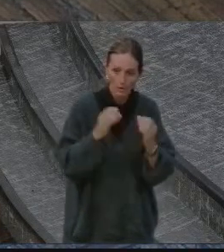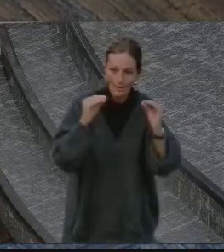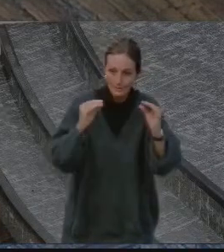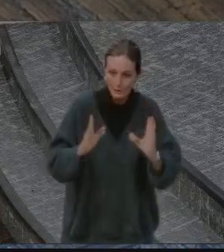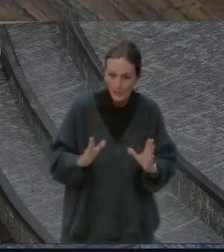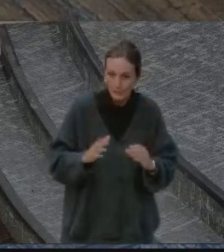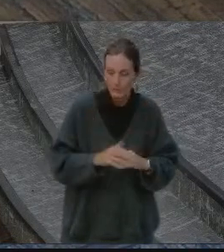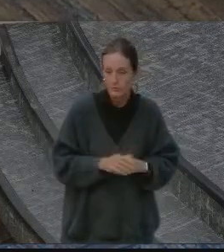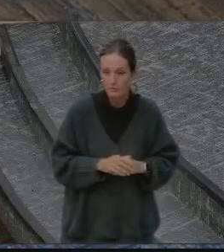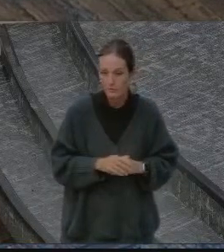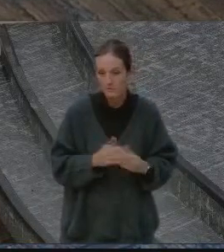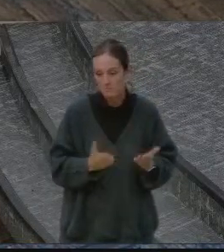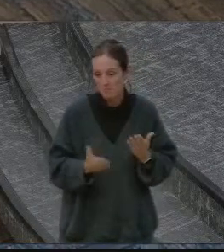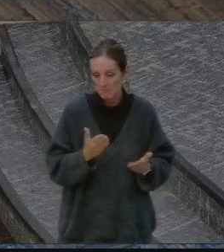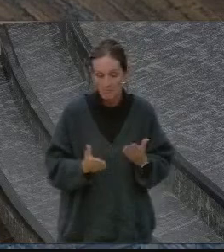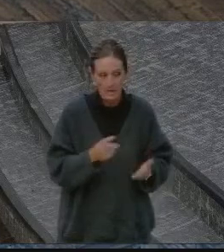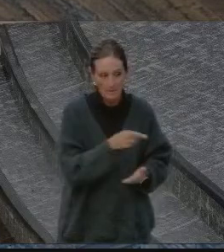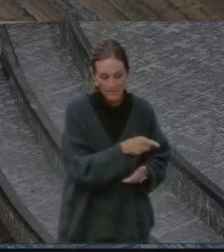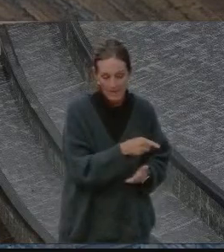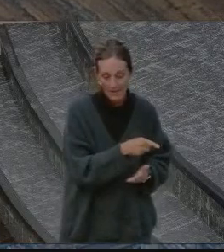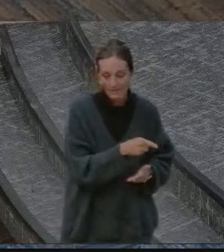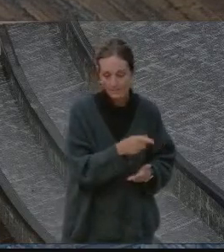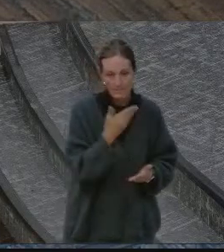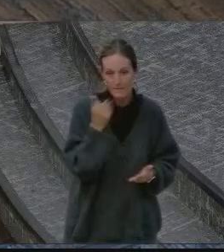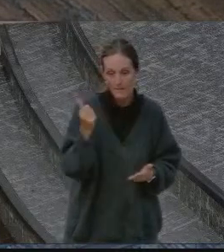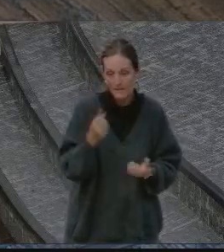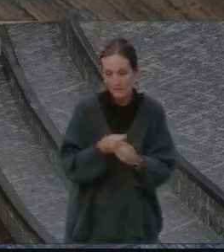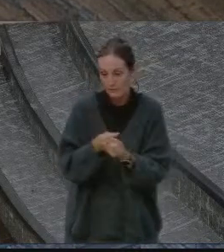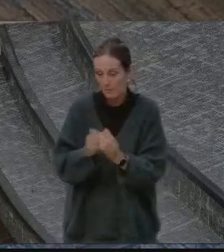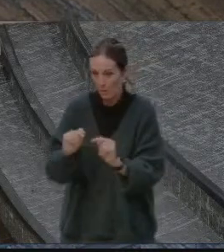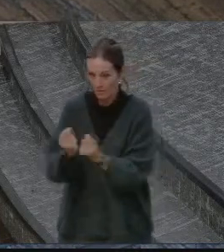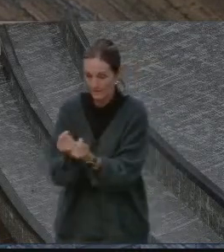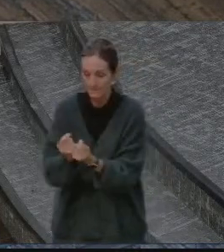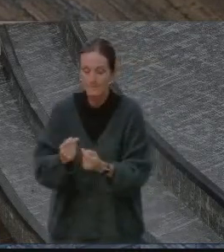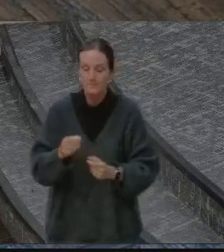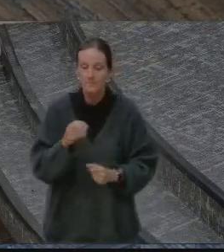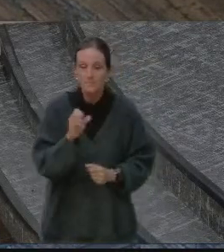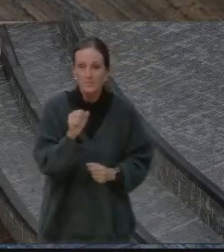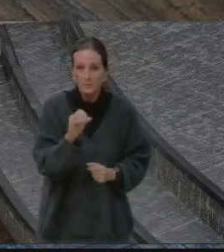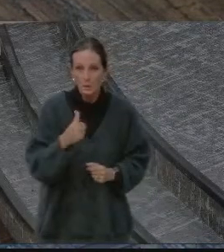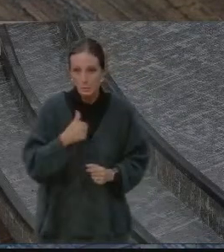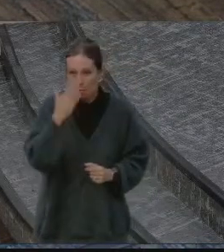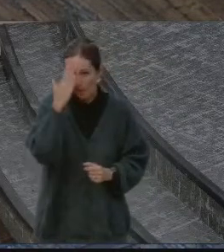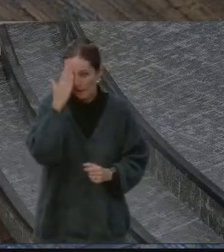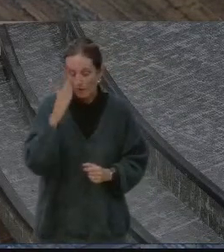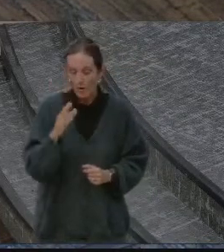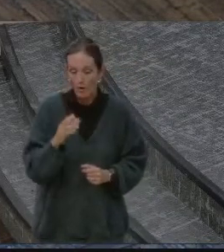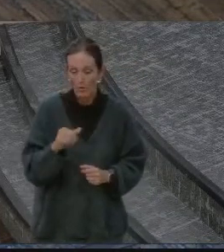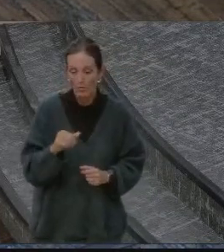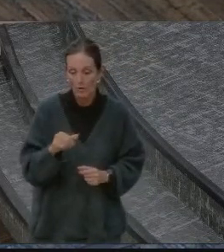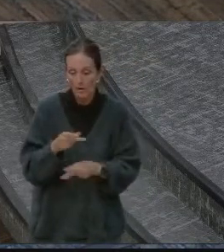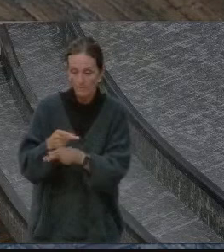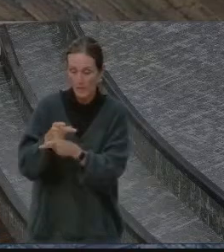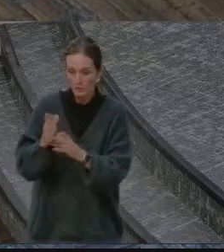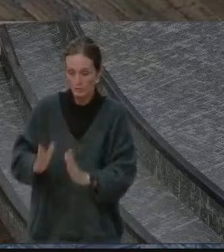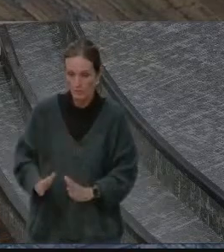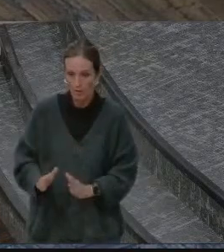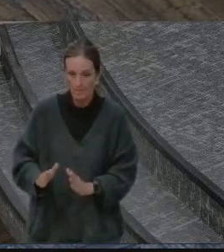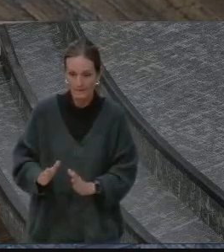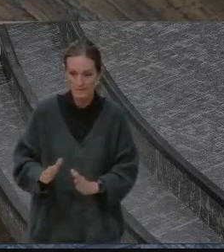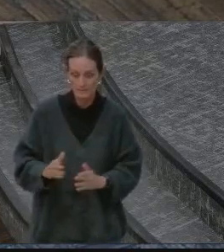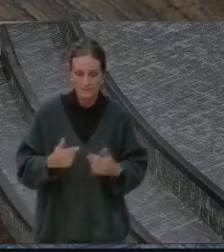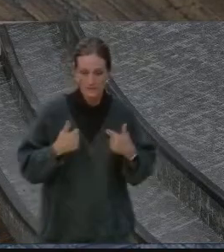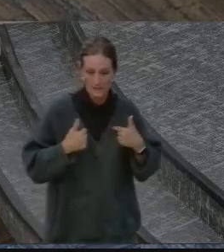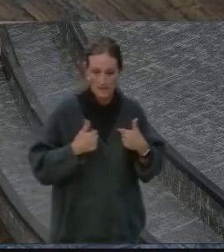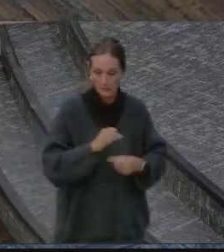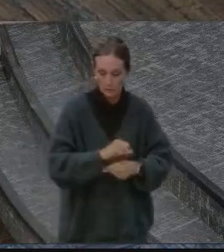they would be better in the support team. So I know Dr. Thomas and our team are working through the best